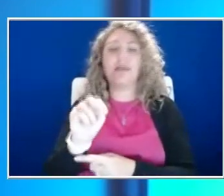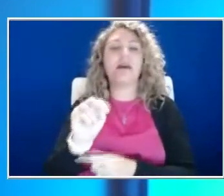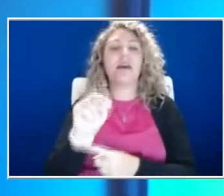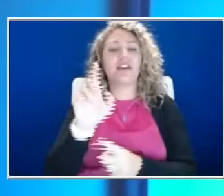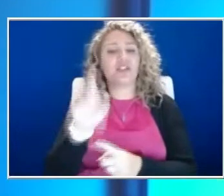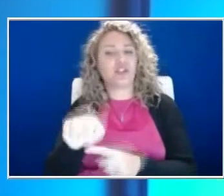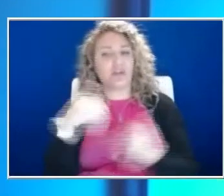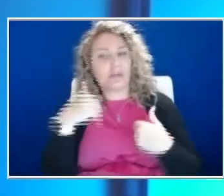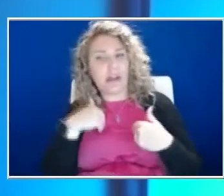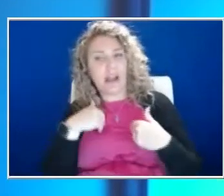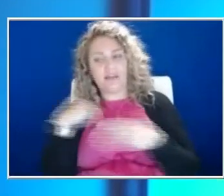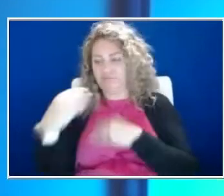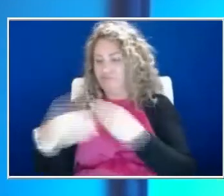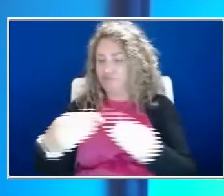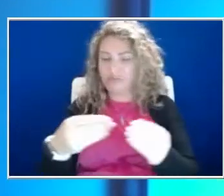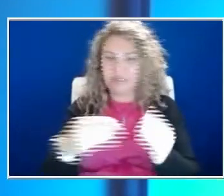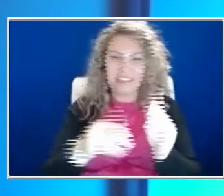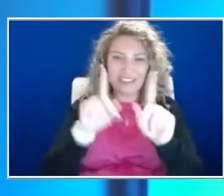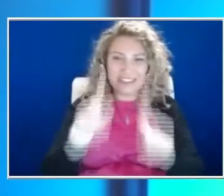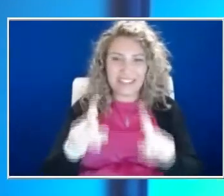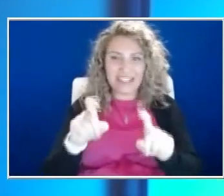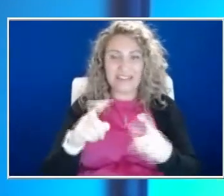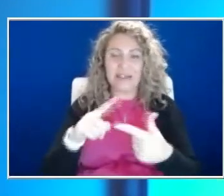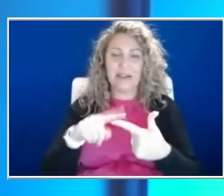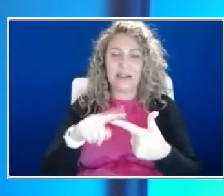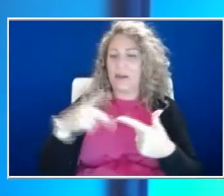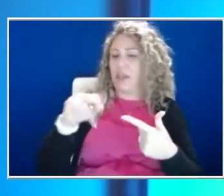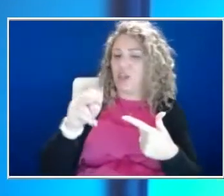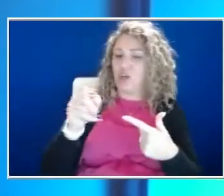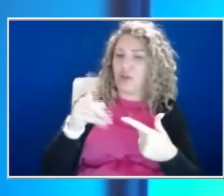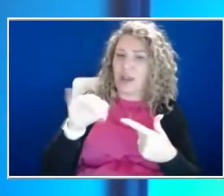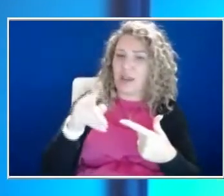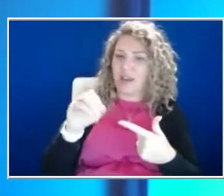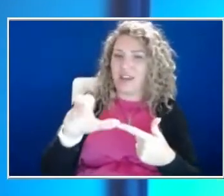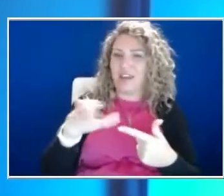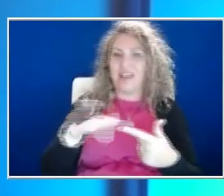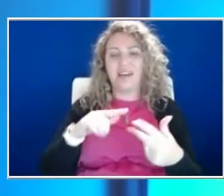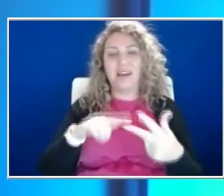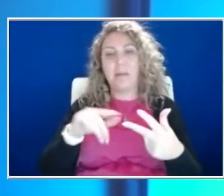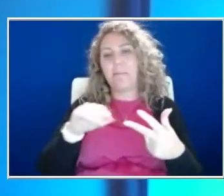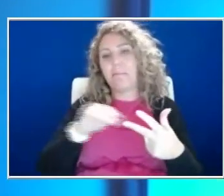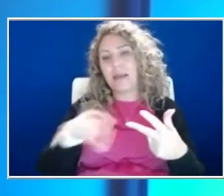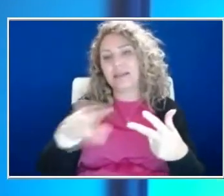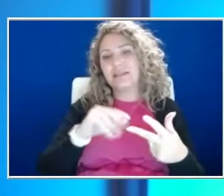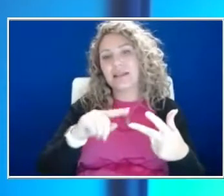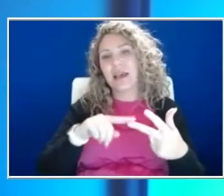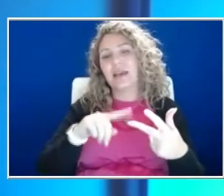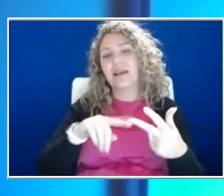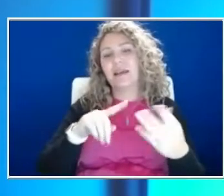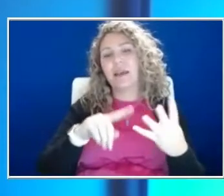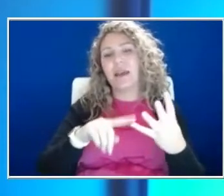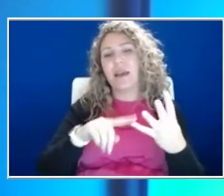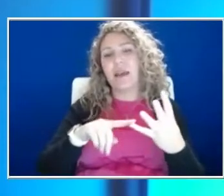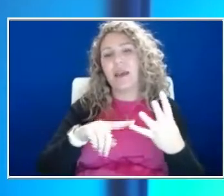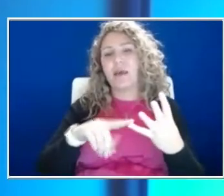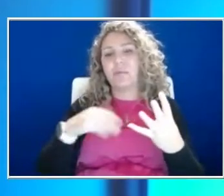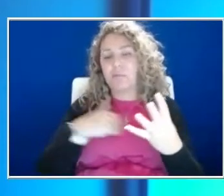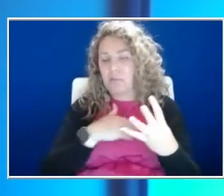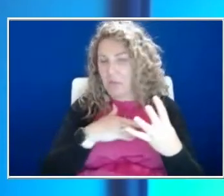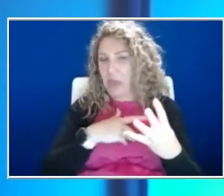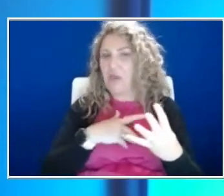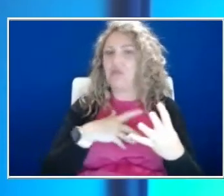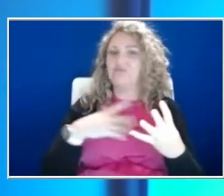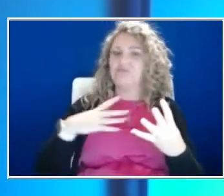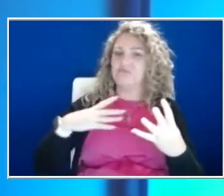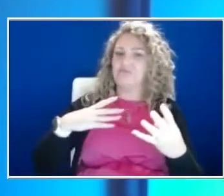pancreatic cancer, and metastatic and high-risk prostate cancer, as well as male breast cancer. So if we see a patient with a